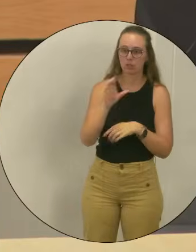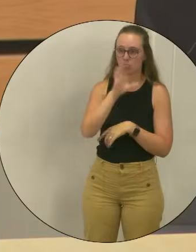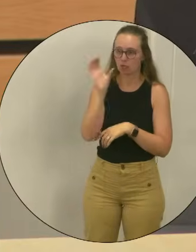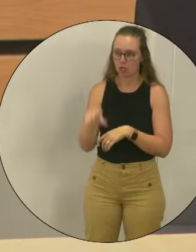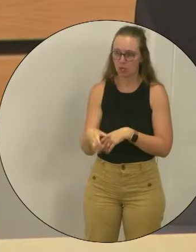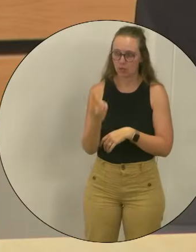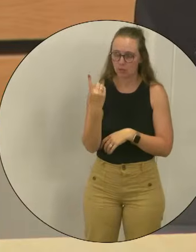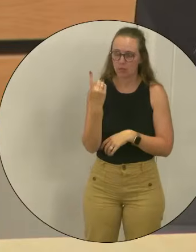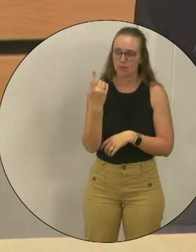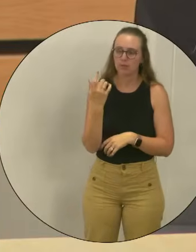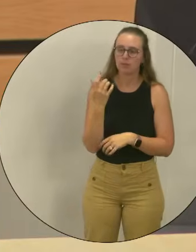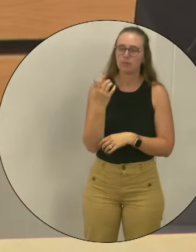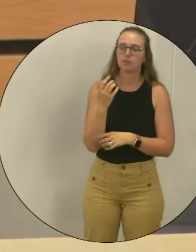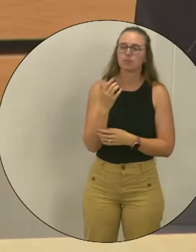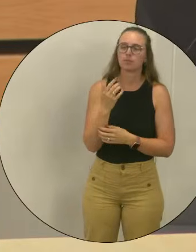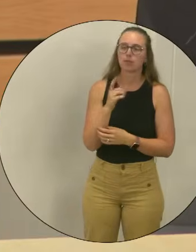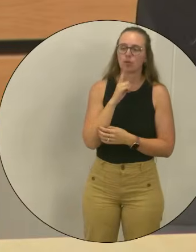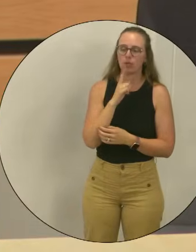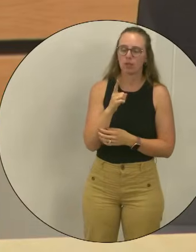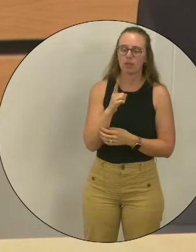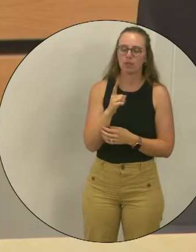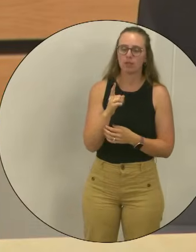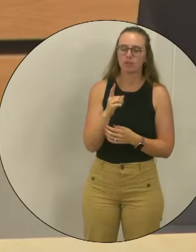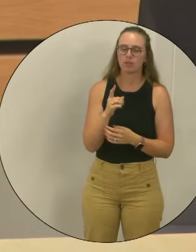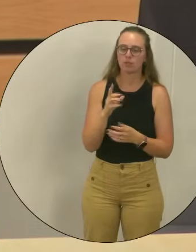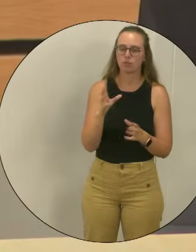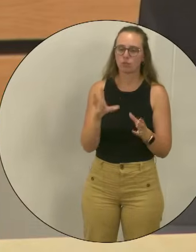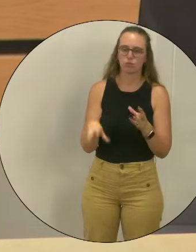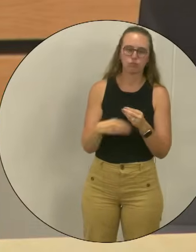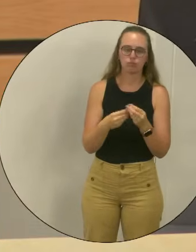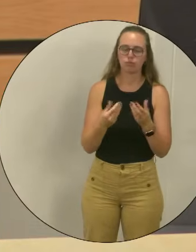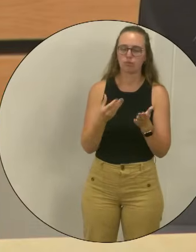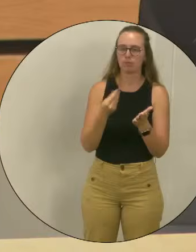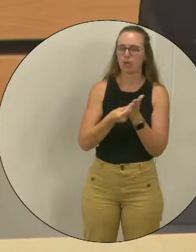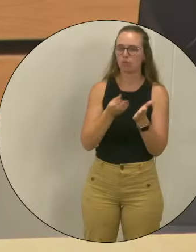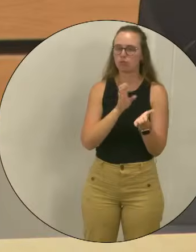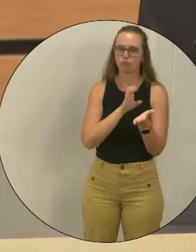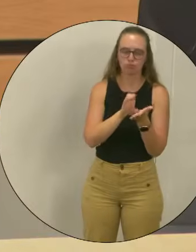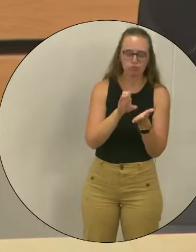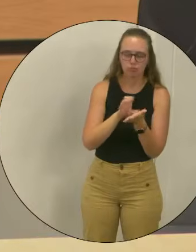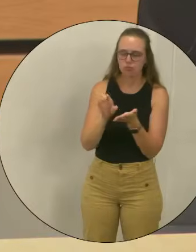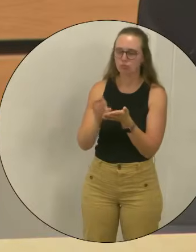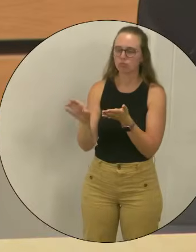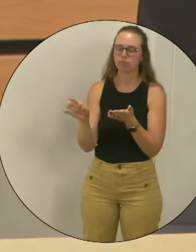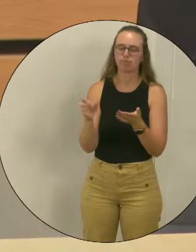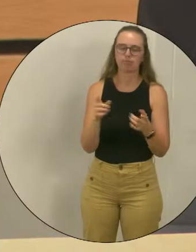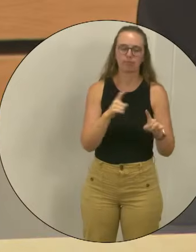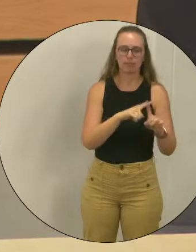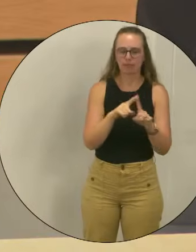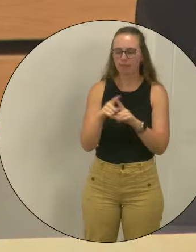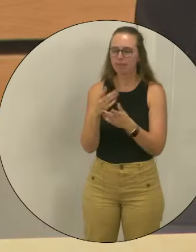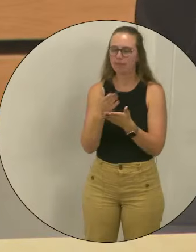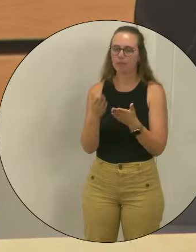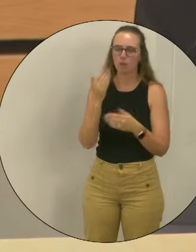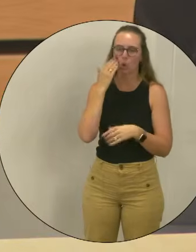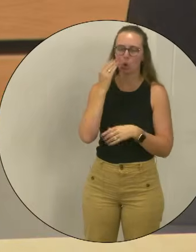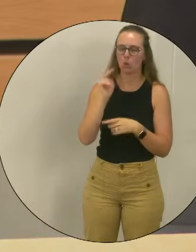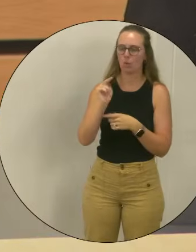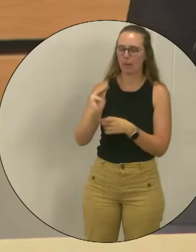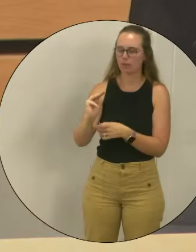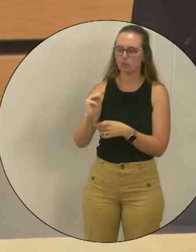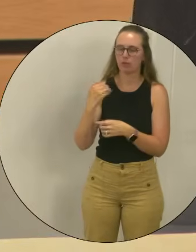one that has really been putting a lot of investment in a lot of different things. I know New Mexico